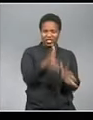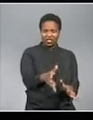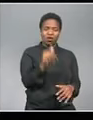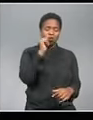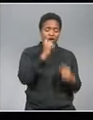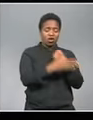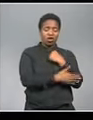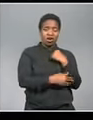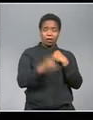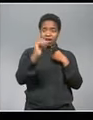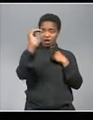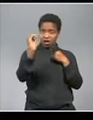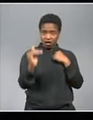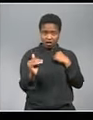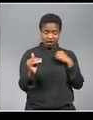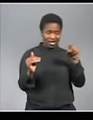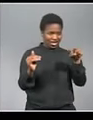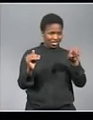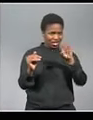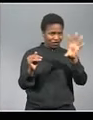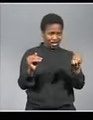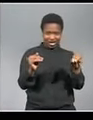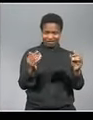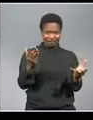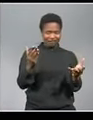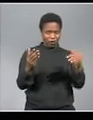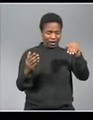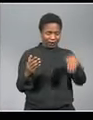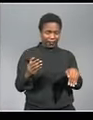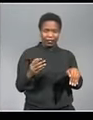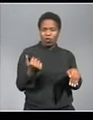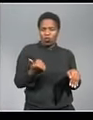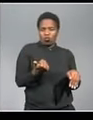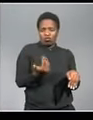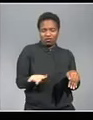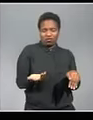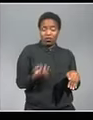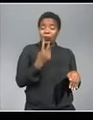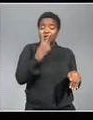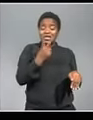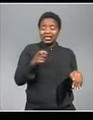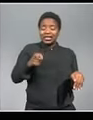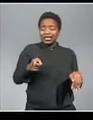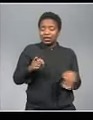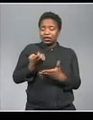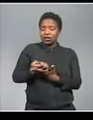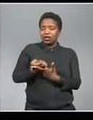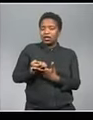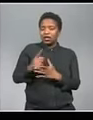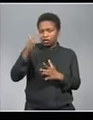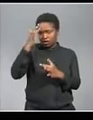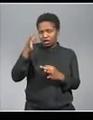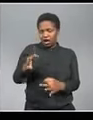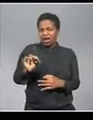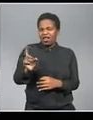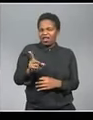How the markets will react will depend very much on whether what Moody's decides more or less coalesces